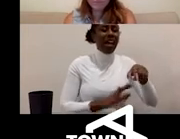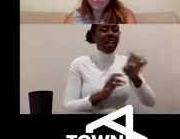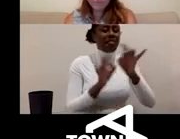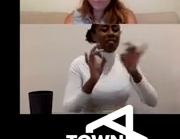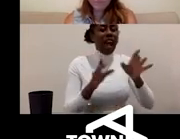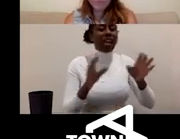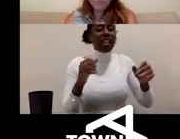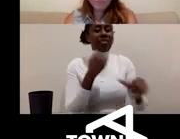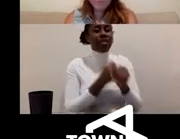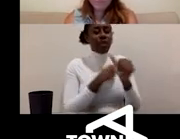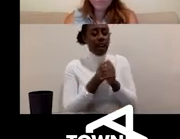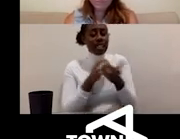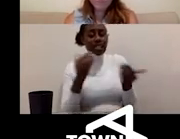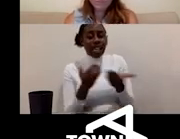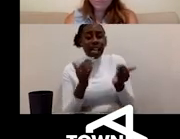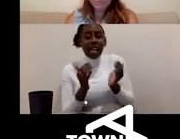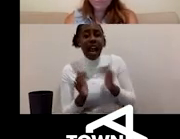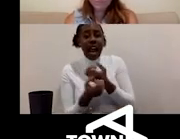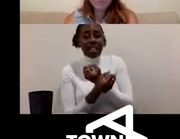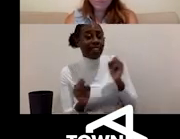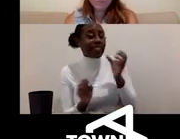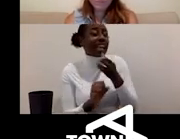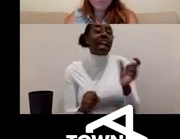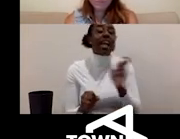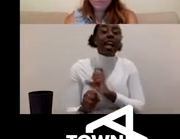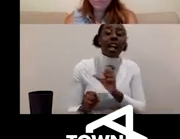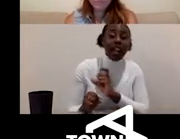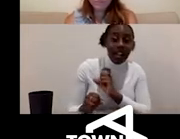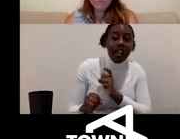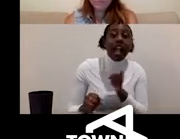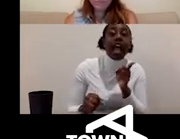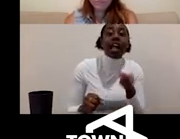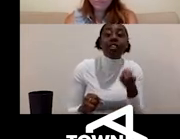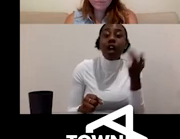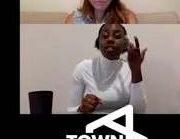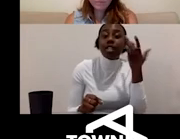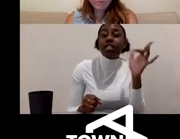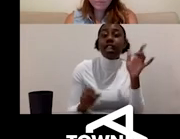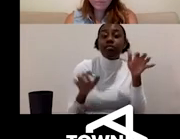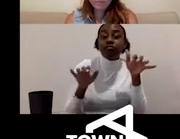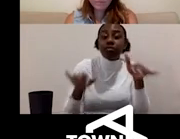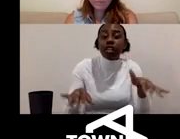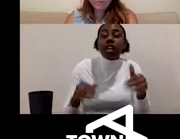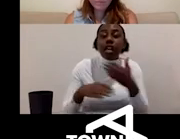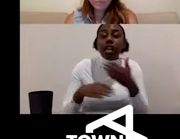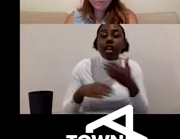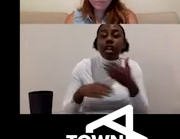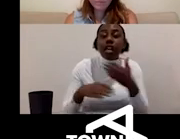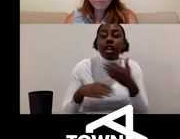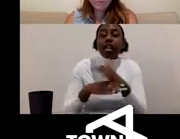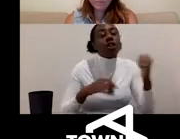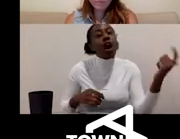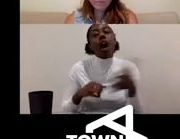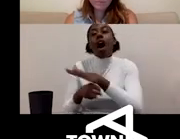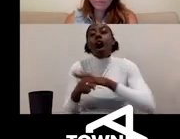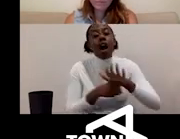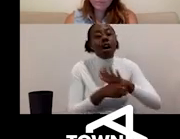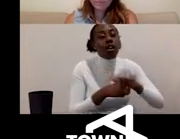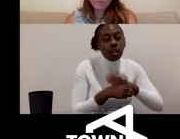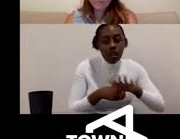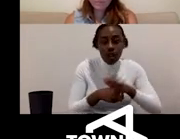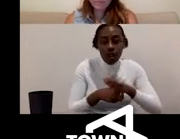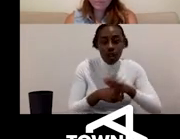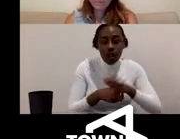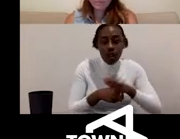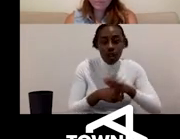And these intelligence assessment reports get shared to literally every single local law enforcement agency in the country.